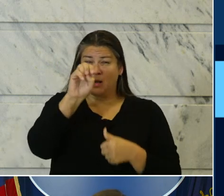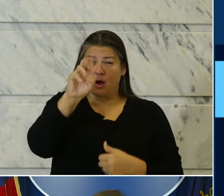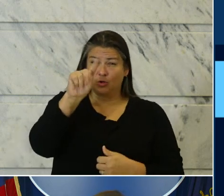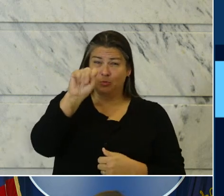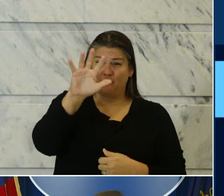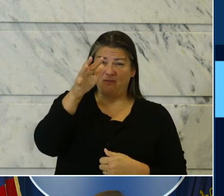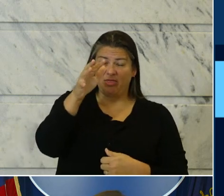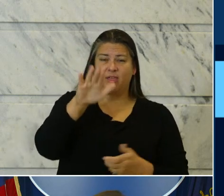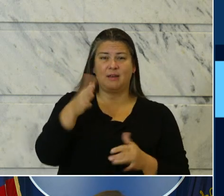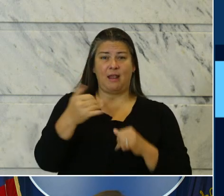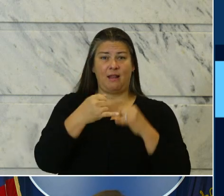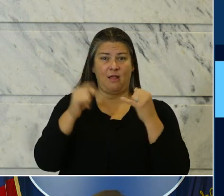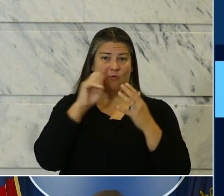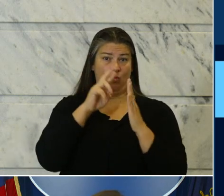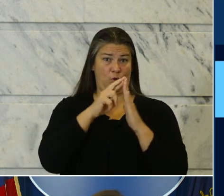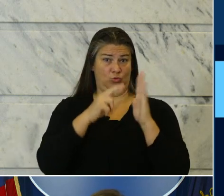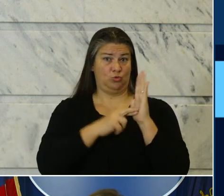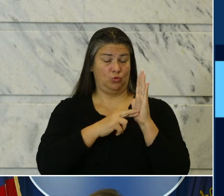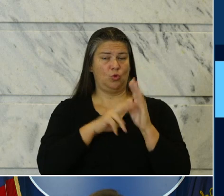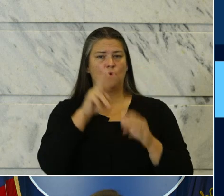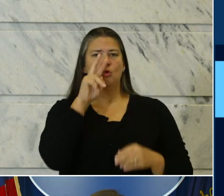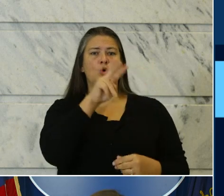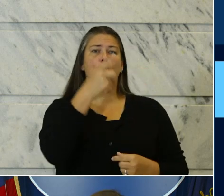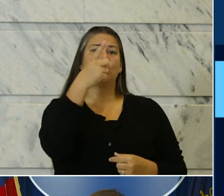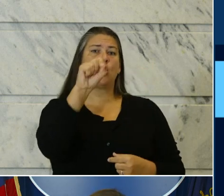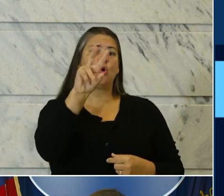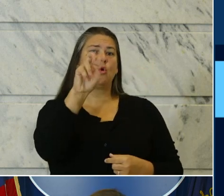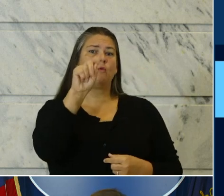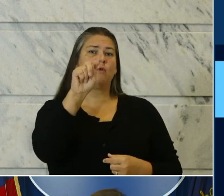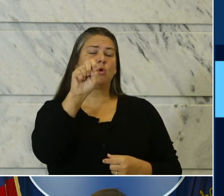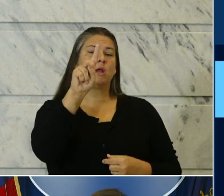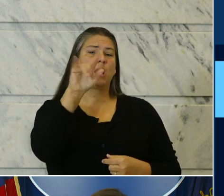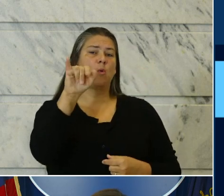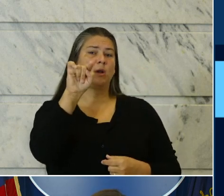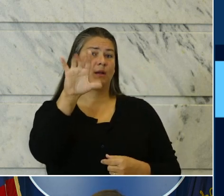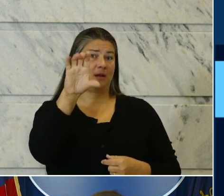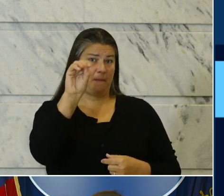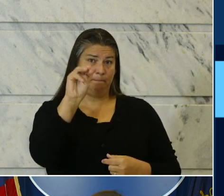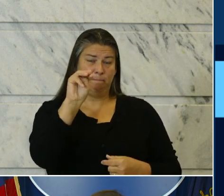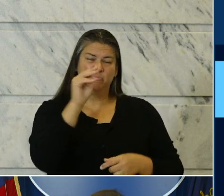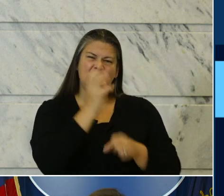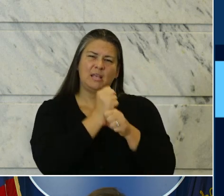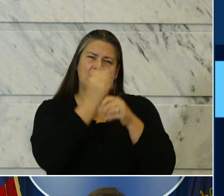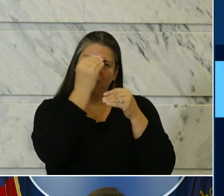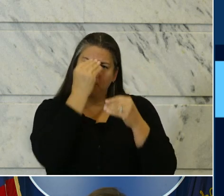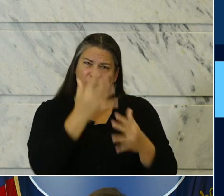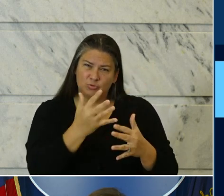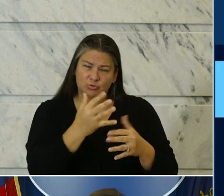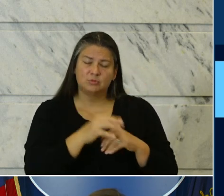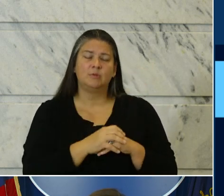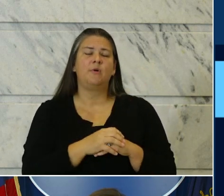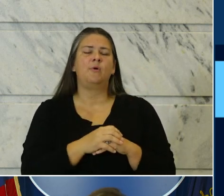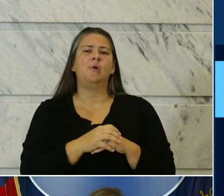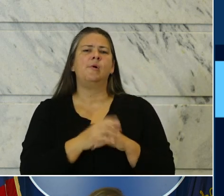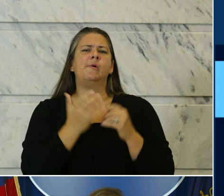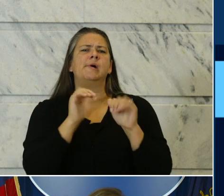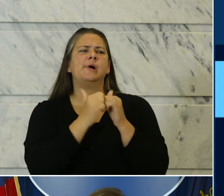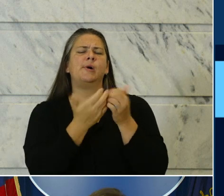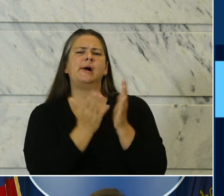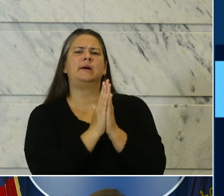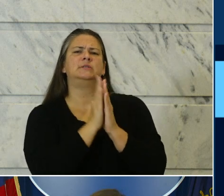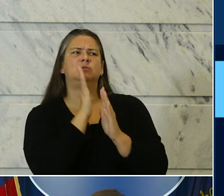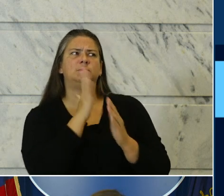5th. Visit govoteky.com for information on how to request